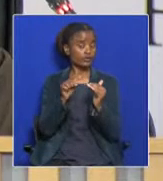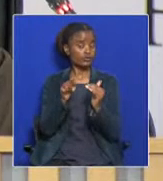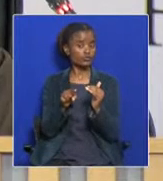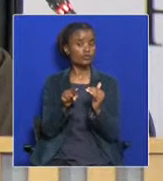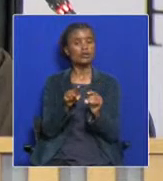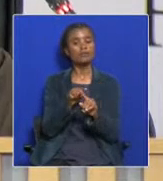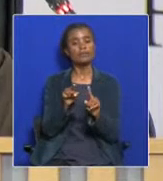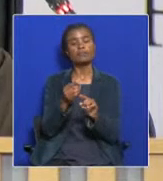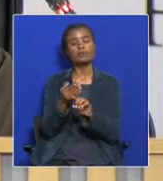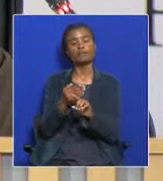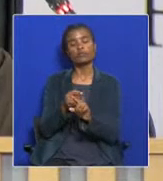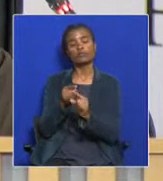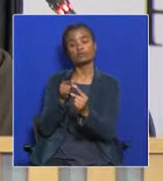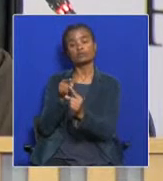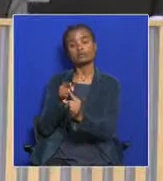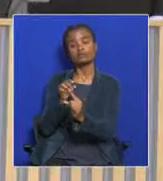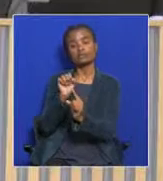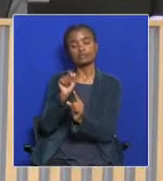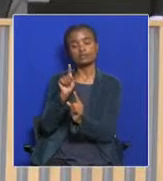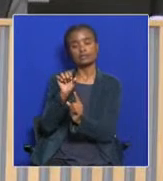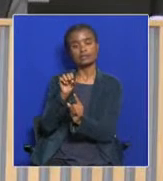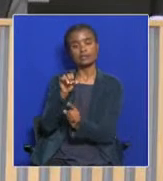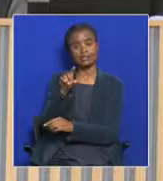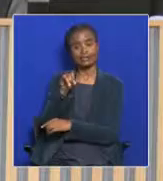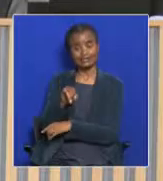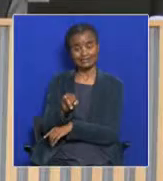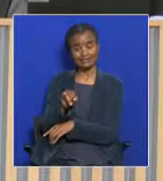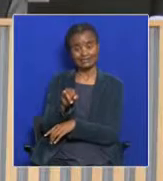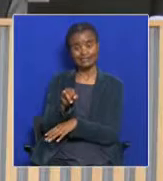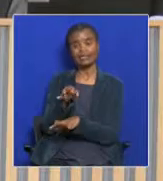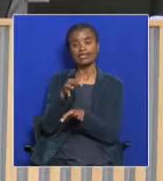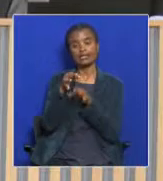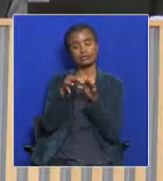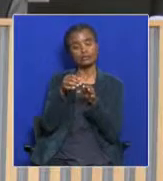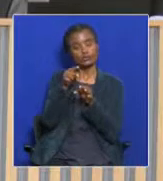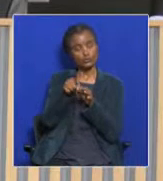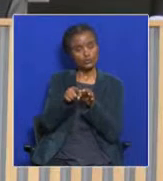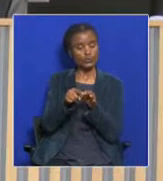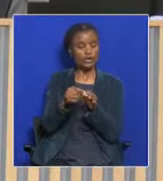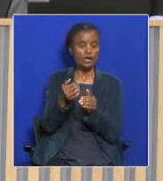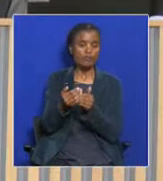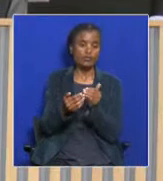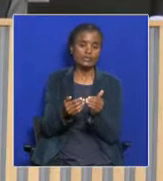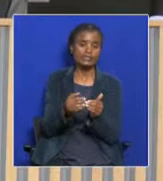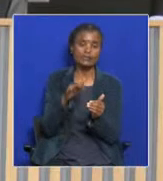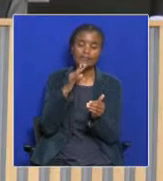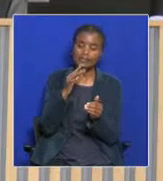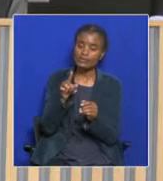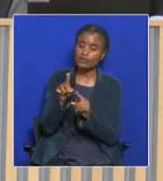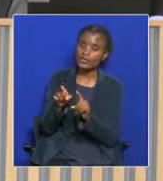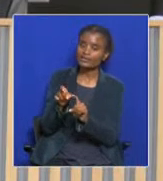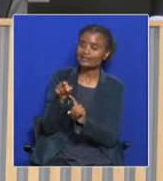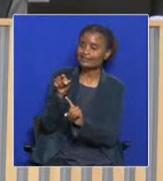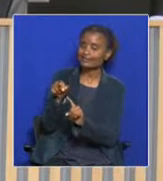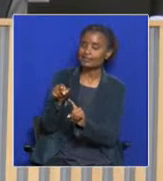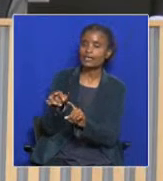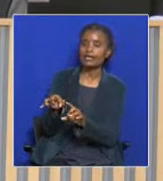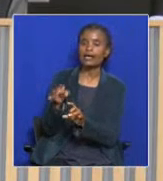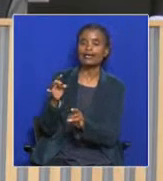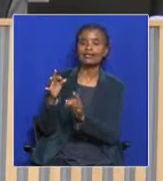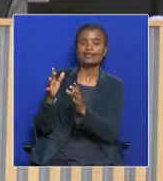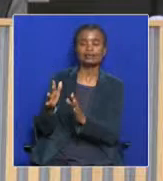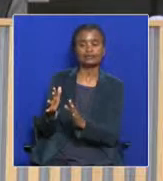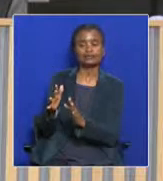explained a process that inquiries are not made to the analyst about the status of the analysis.